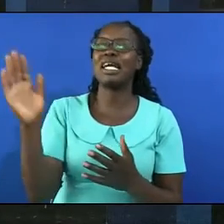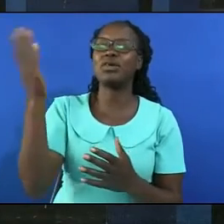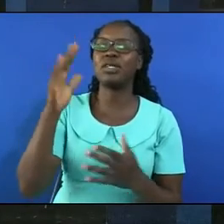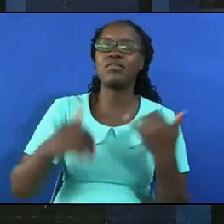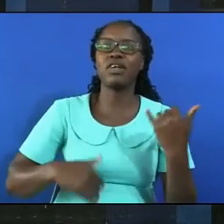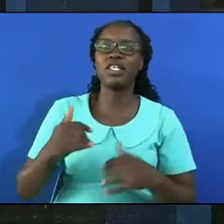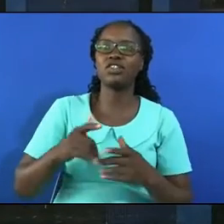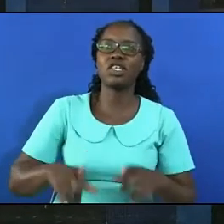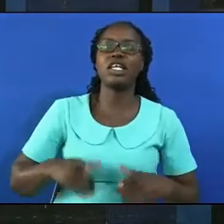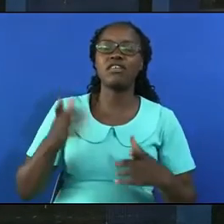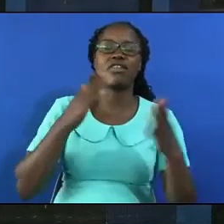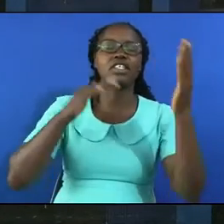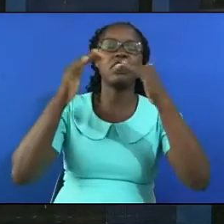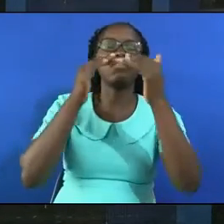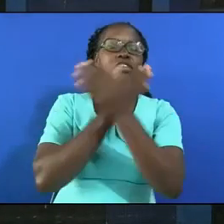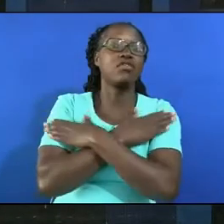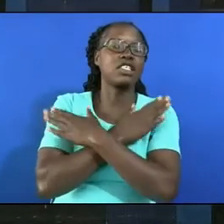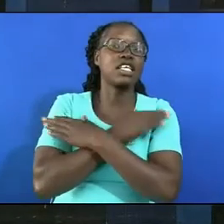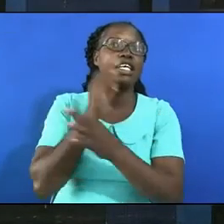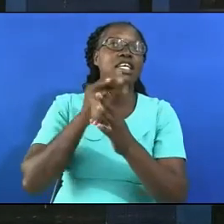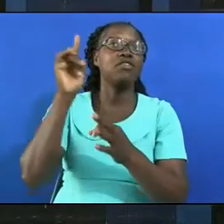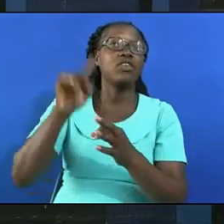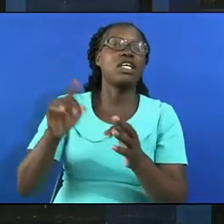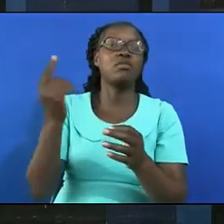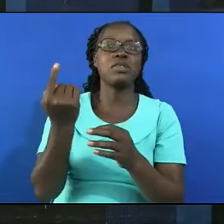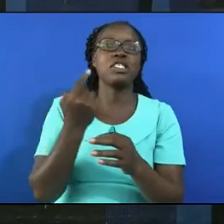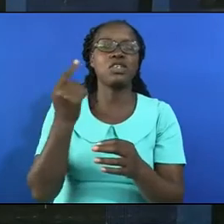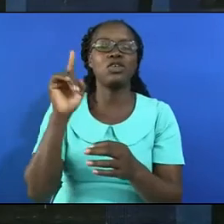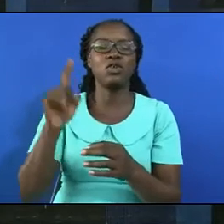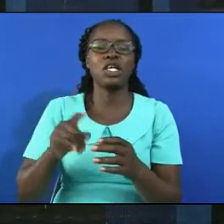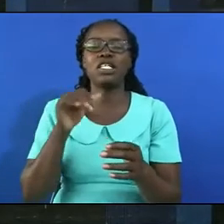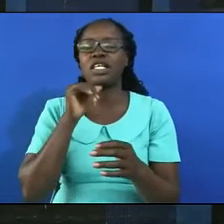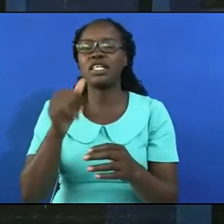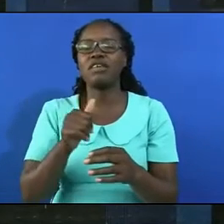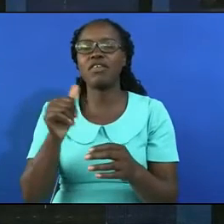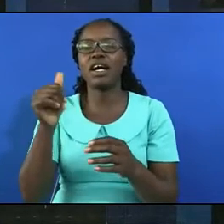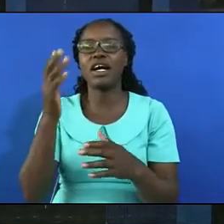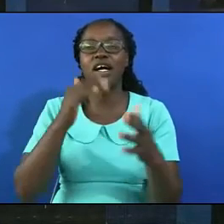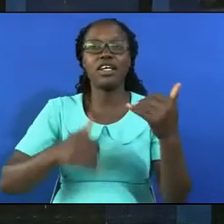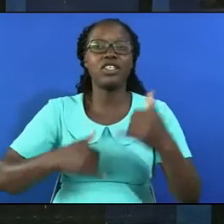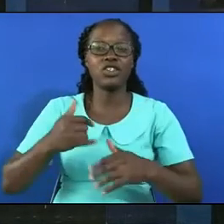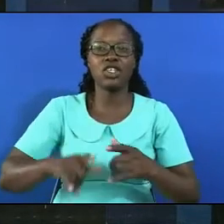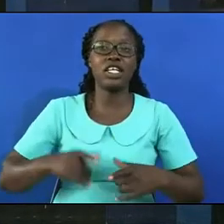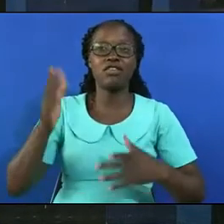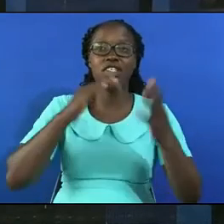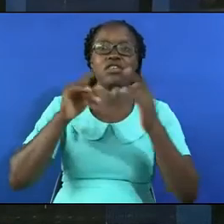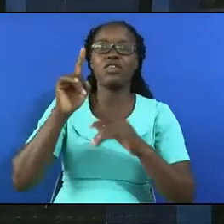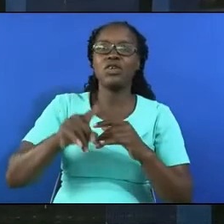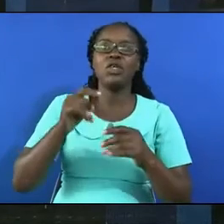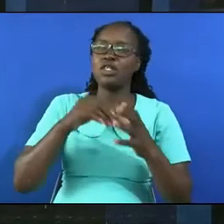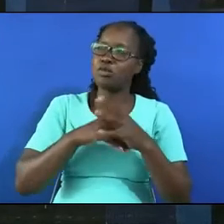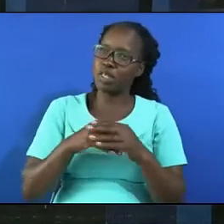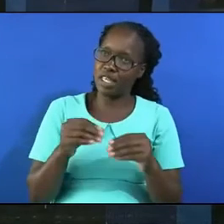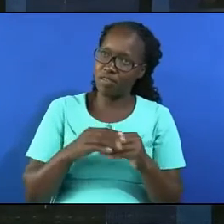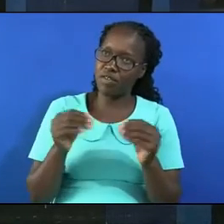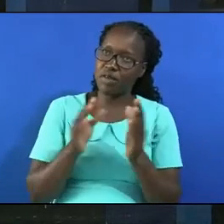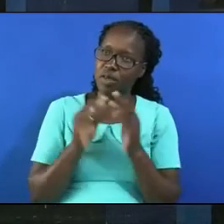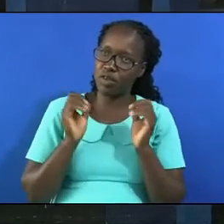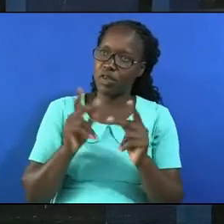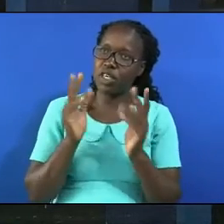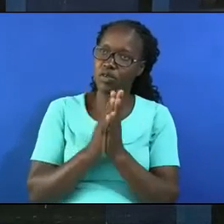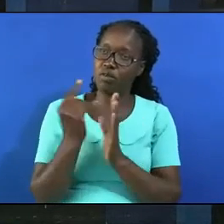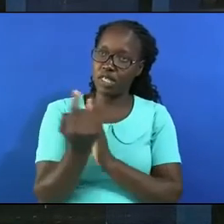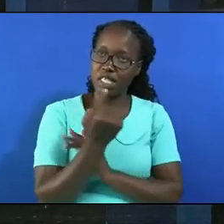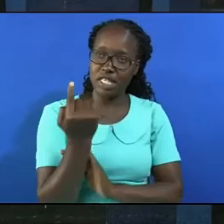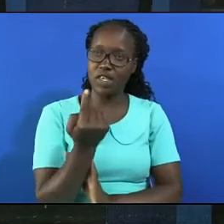enjoy life in heaven, friends. If you can't be single, you can't and won't enjoy life in heaven. We need to be comfortable and okay with